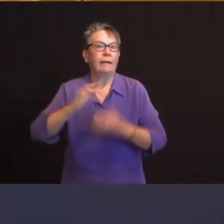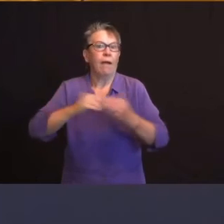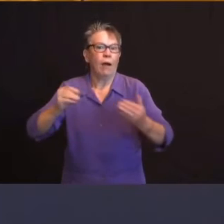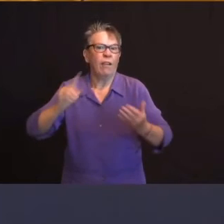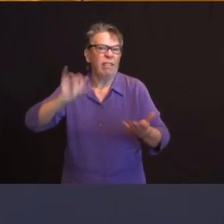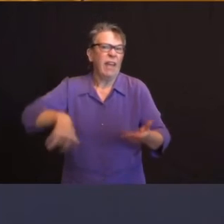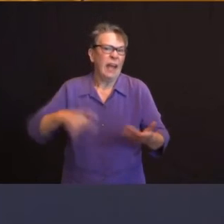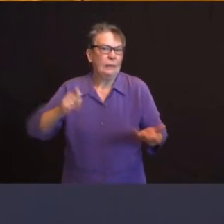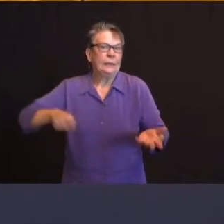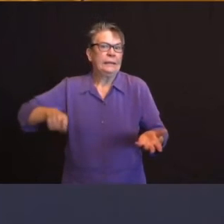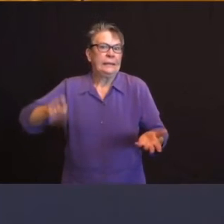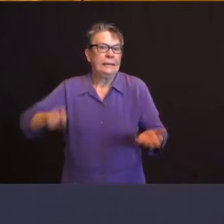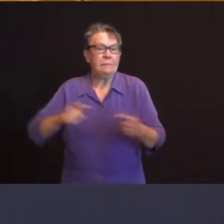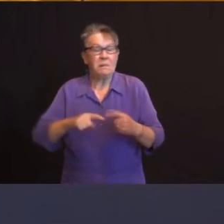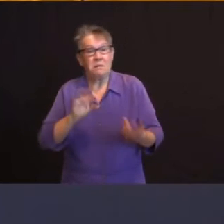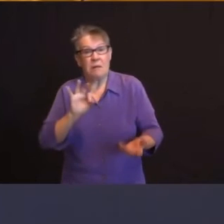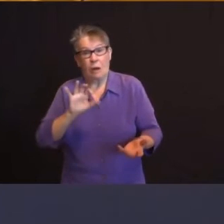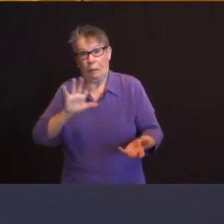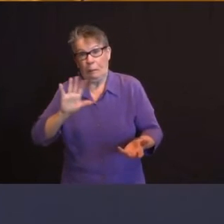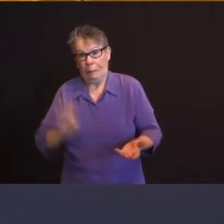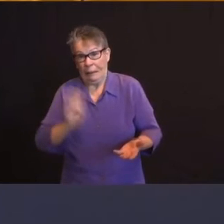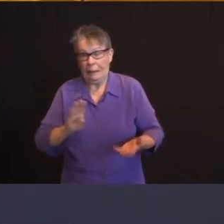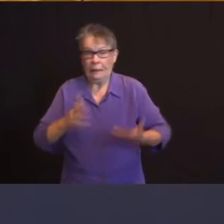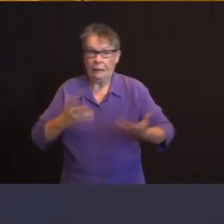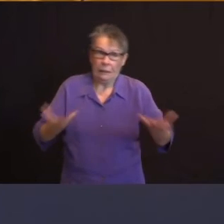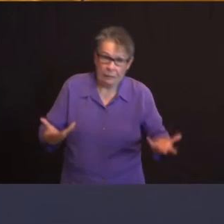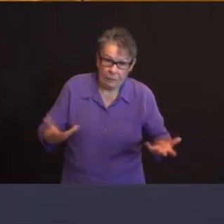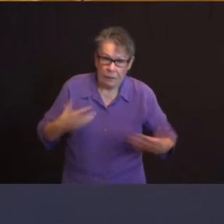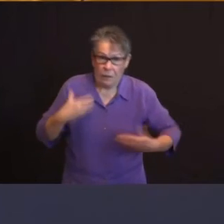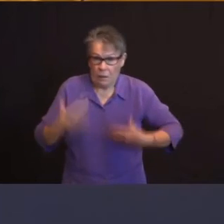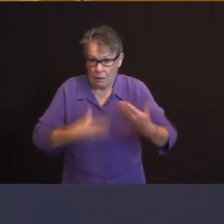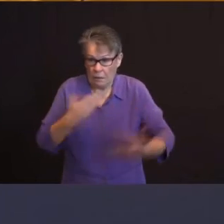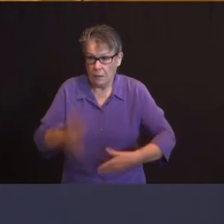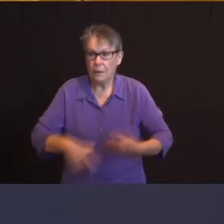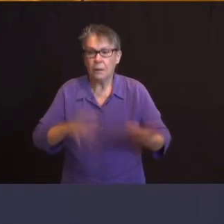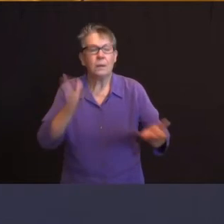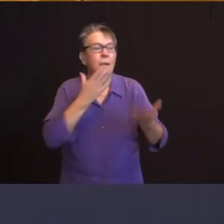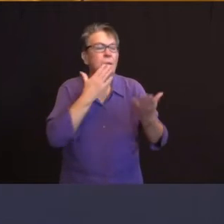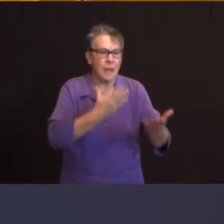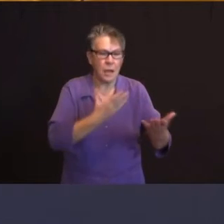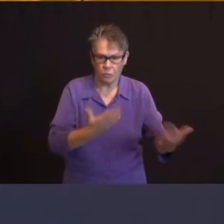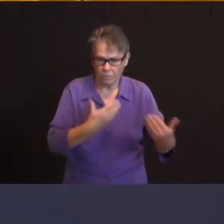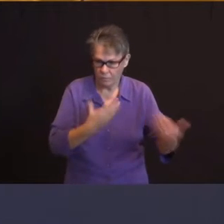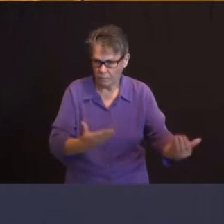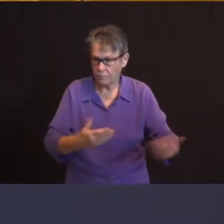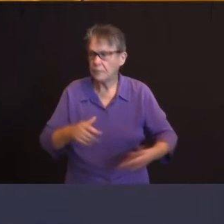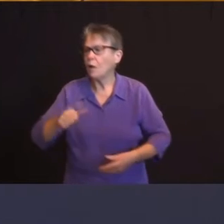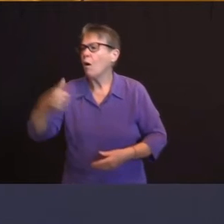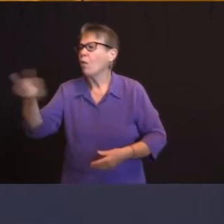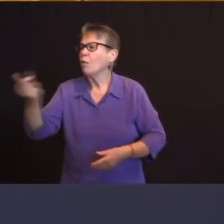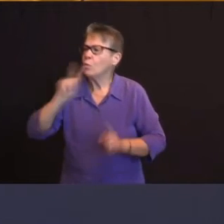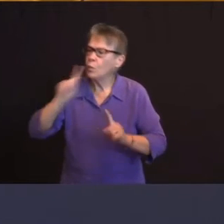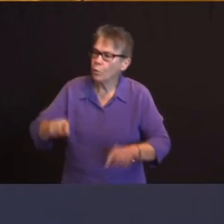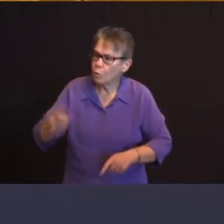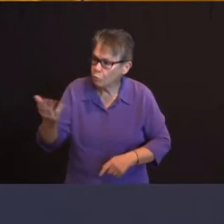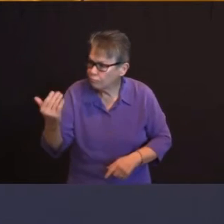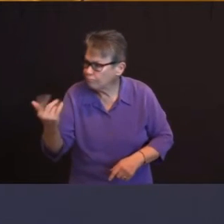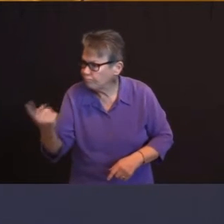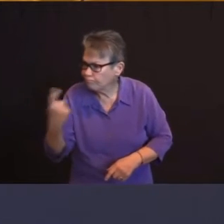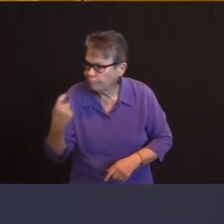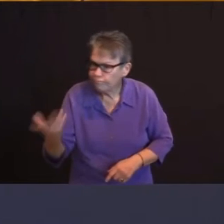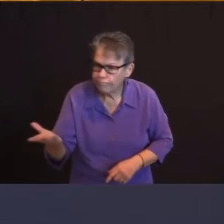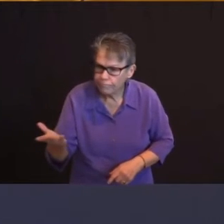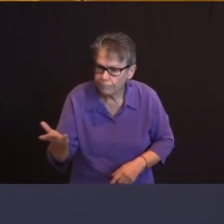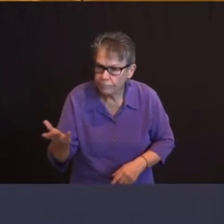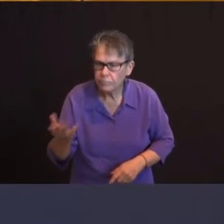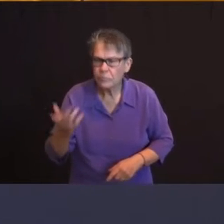businesses if we undershoot. Thank you for that. Dustin, good afternoon. Good afternoon. Can you clarify the reasoning why